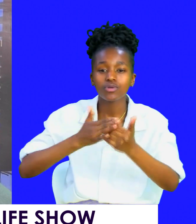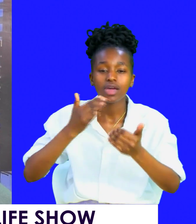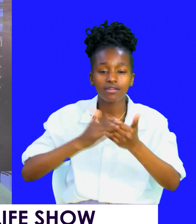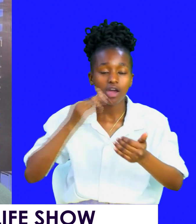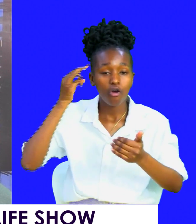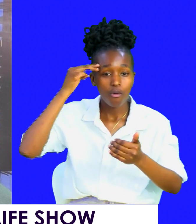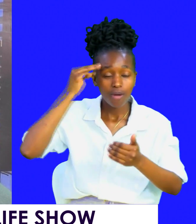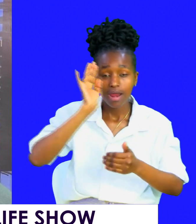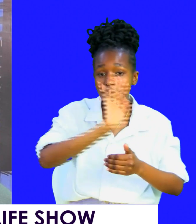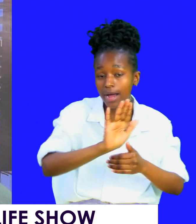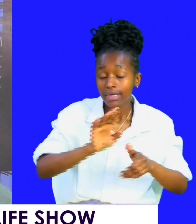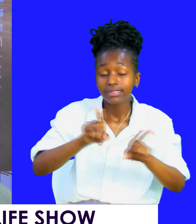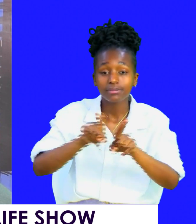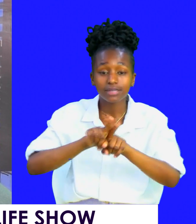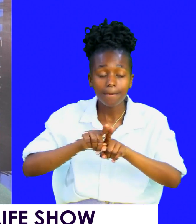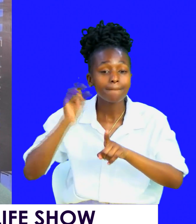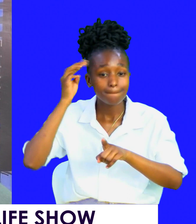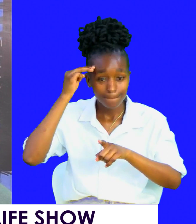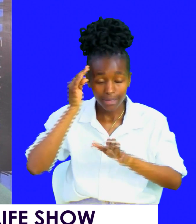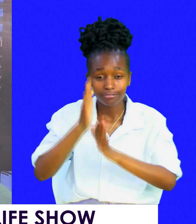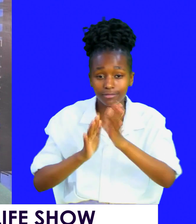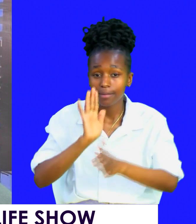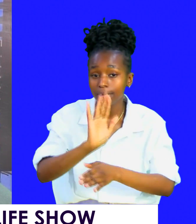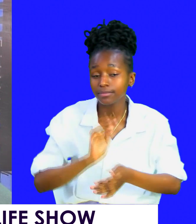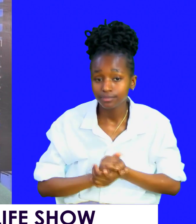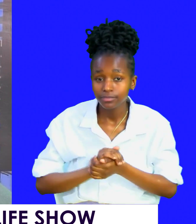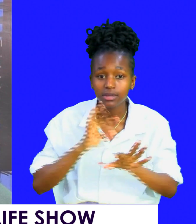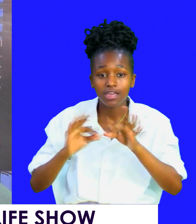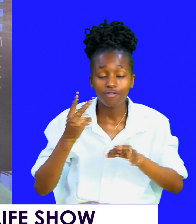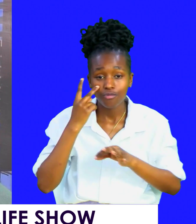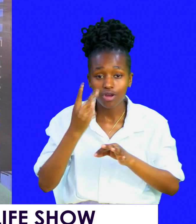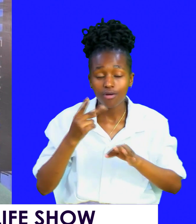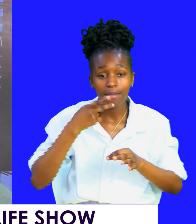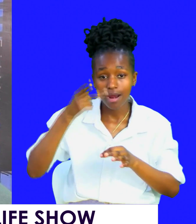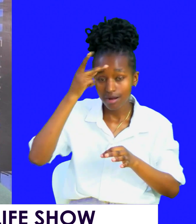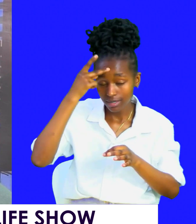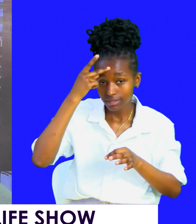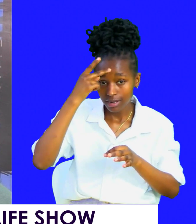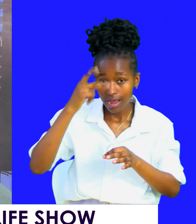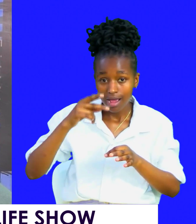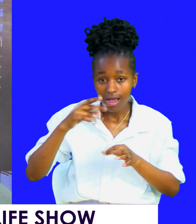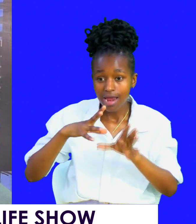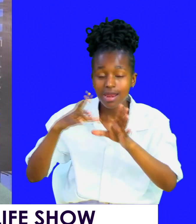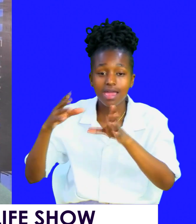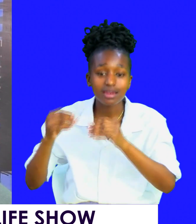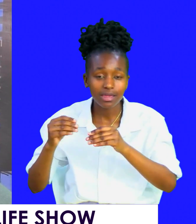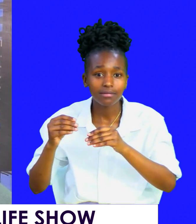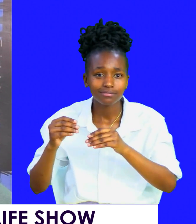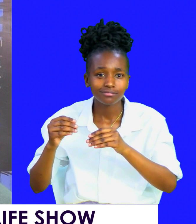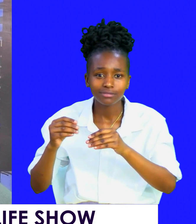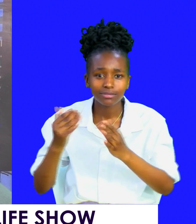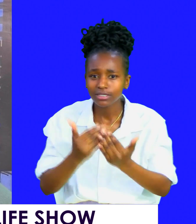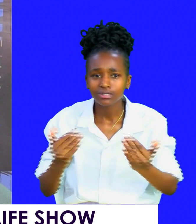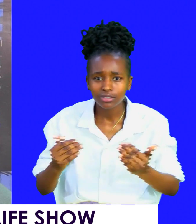your mindset. You see, when you see a parent taking a child to an expensive school, don't blame